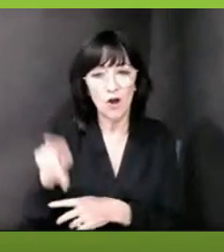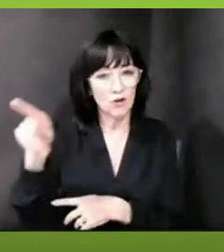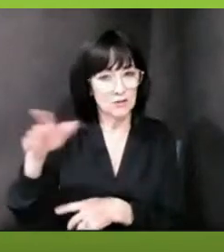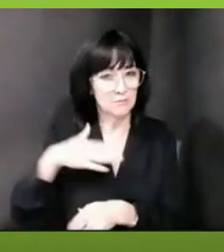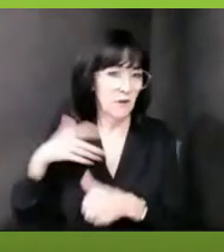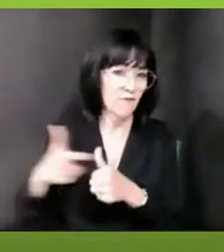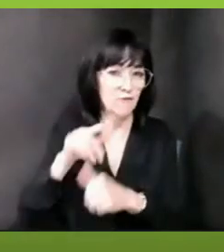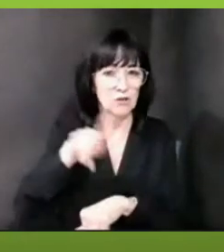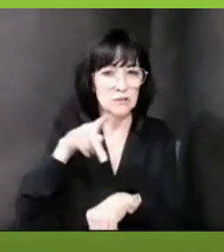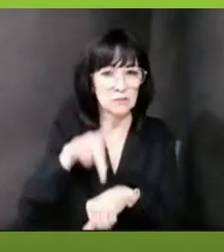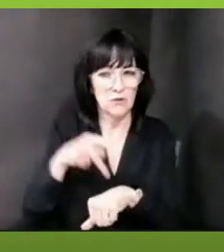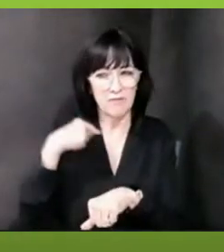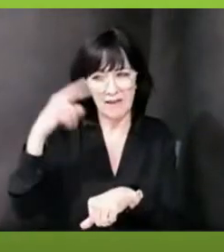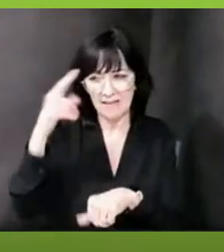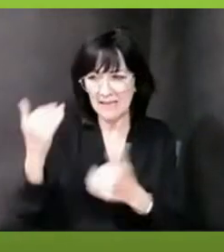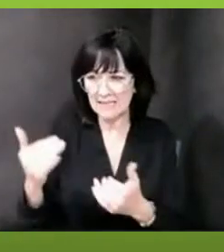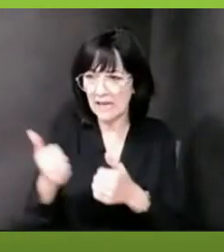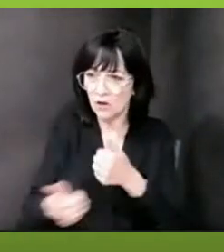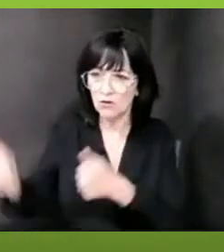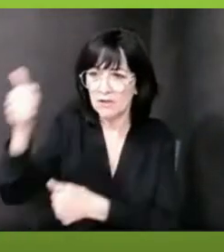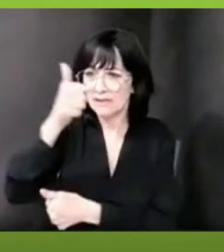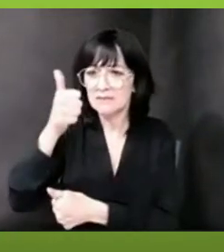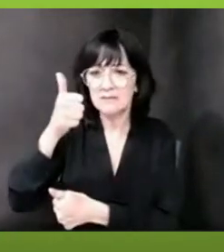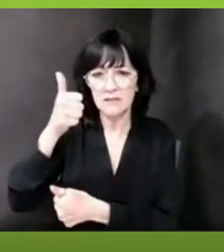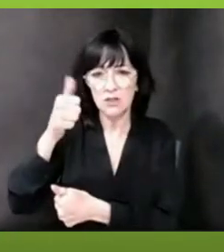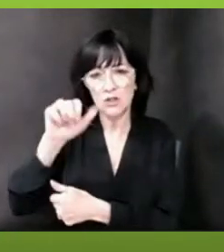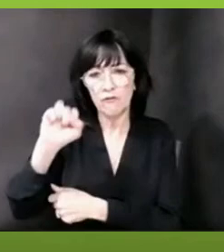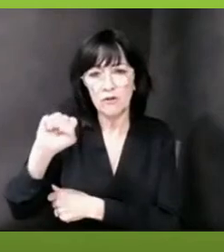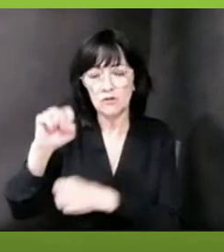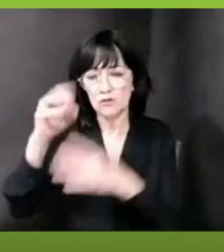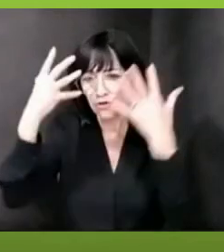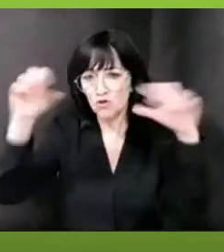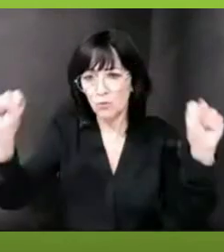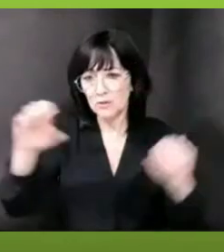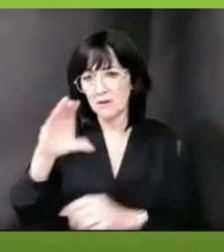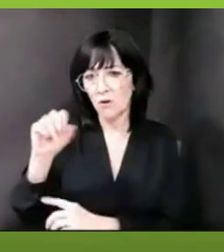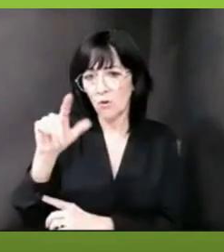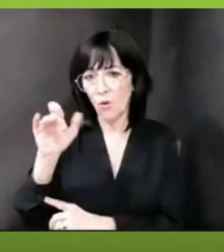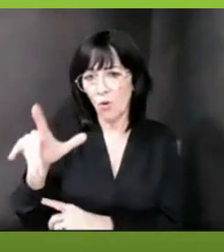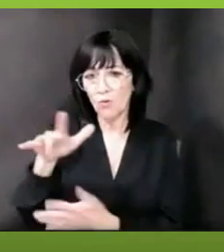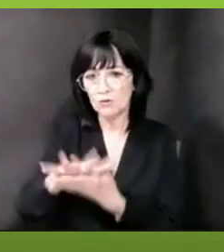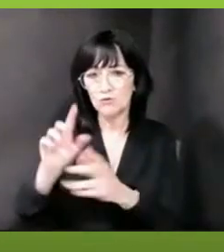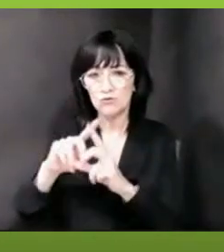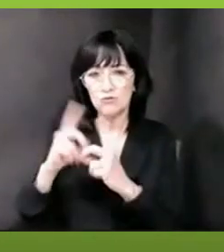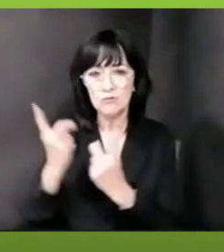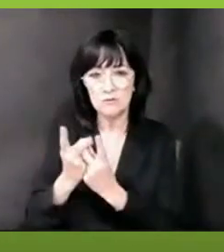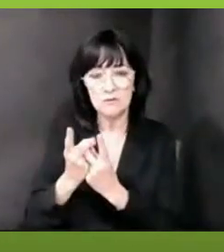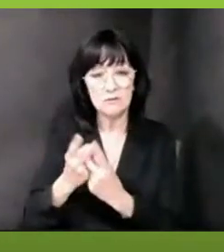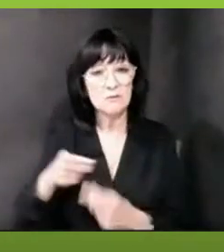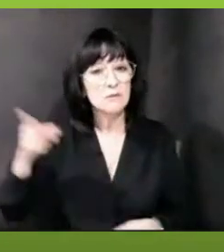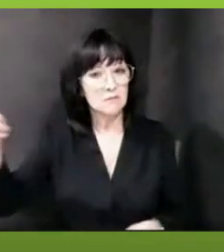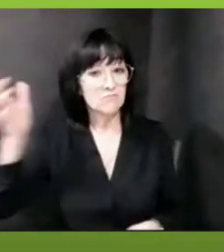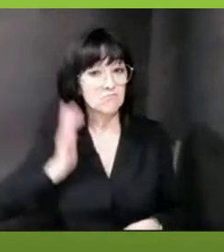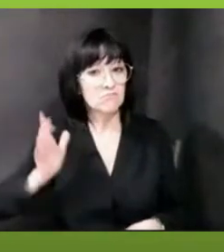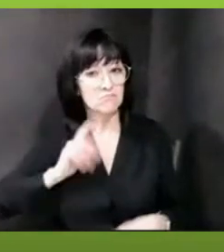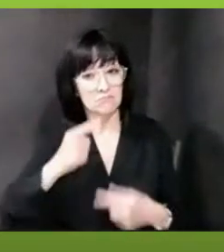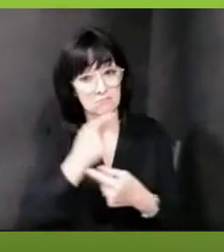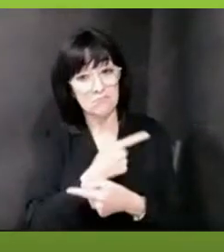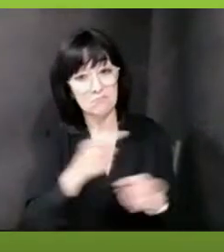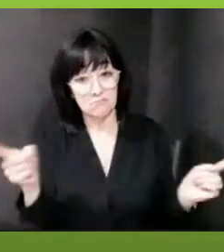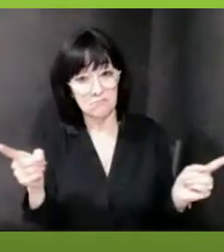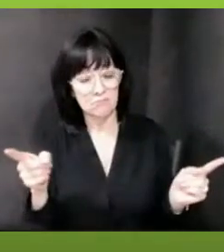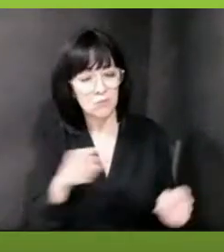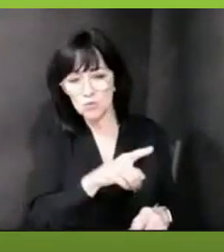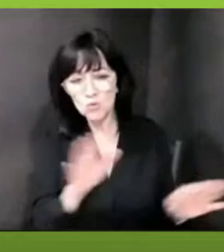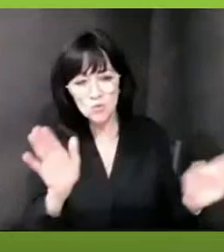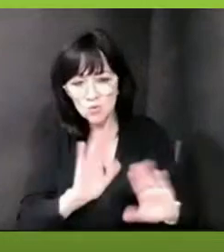now, I think, the executive superintendent for Colonial. He once said to our staff, I don't want you to treat these kids like they are your own